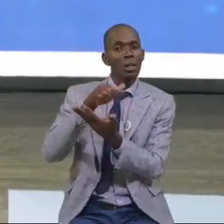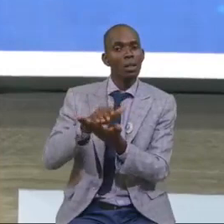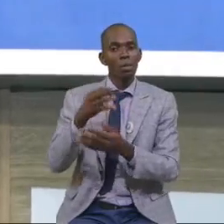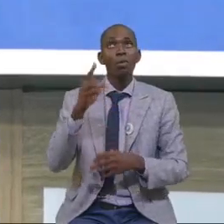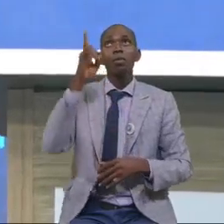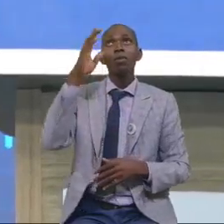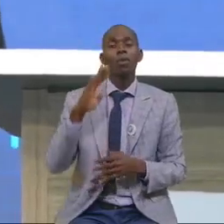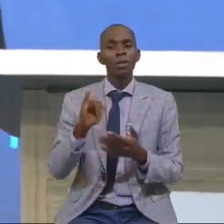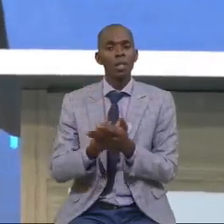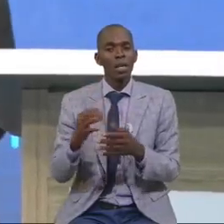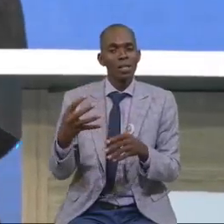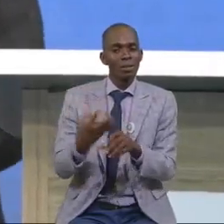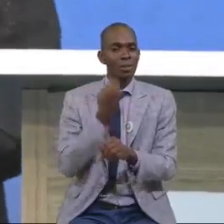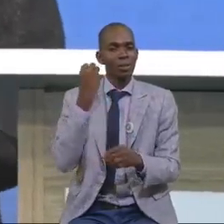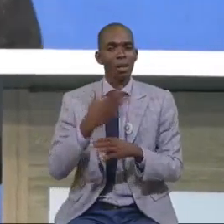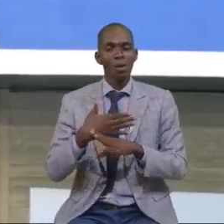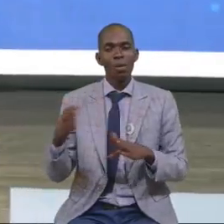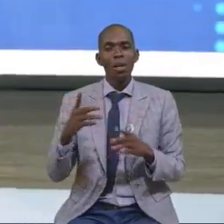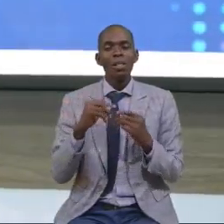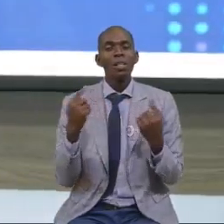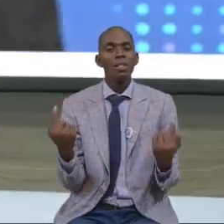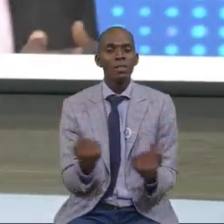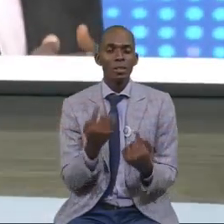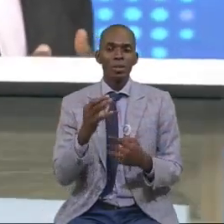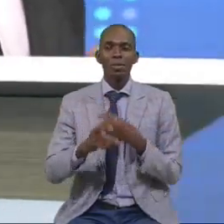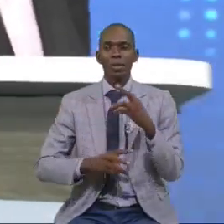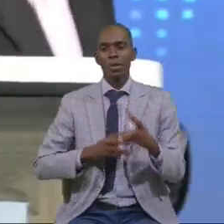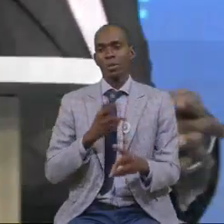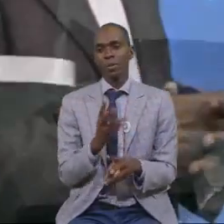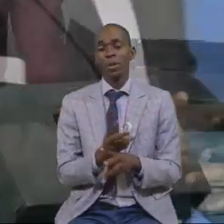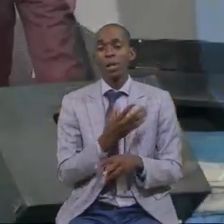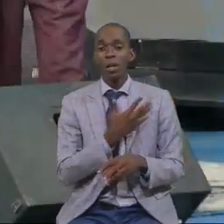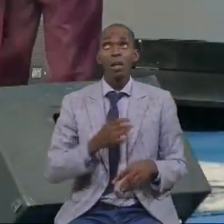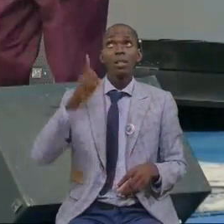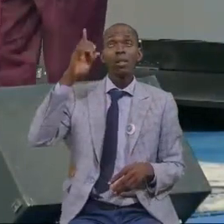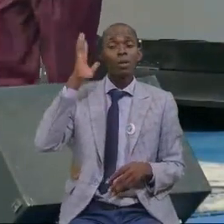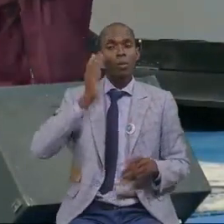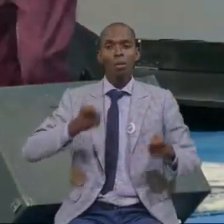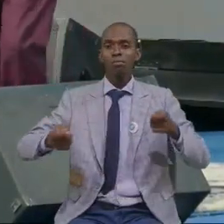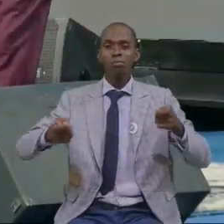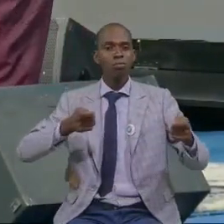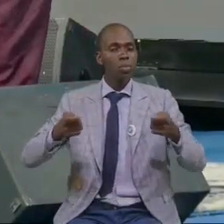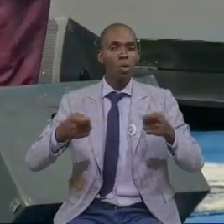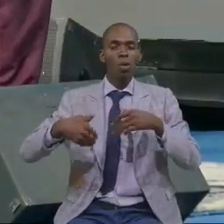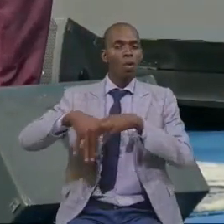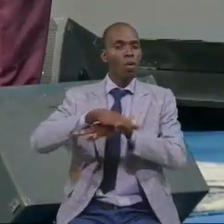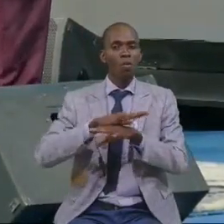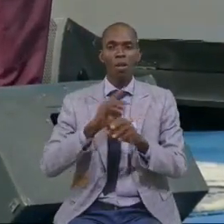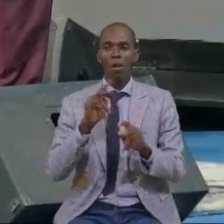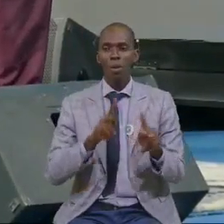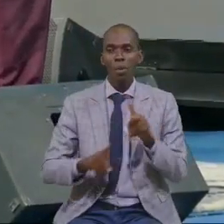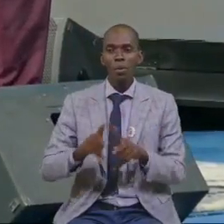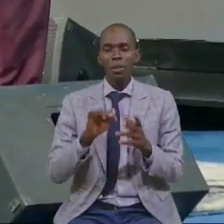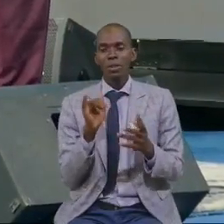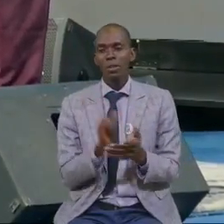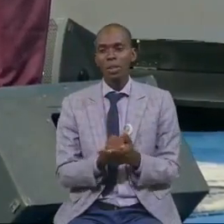away the sin of the world, and he will reign over the people that leave